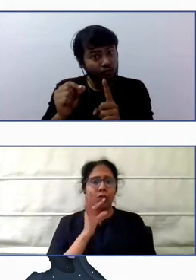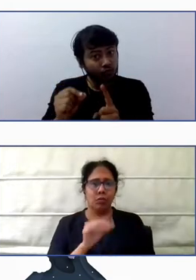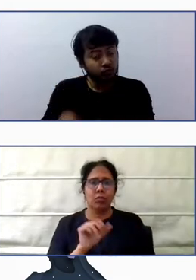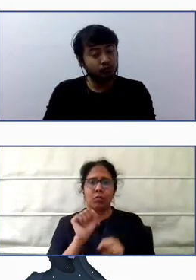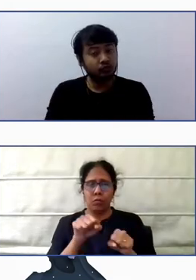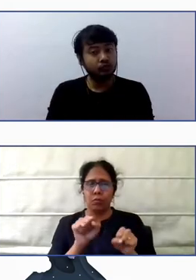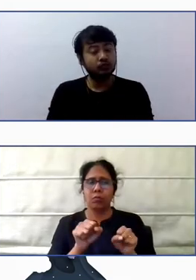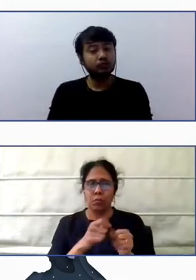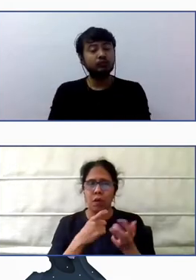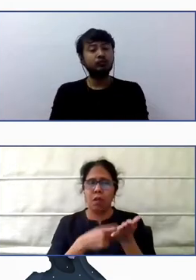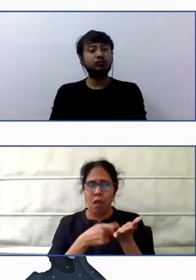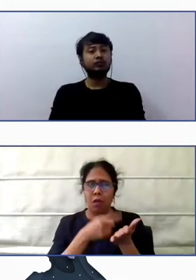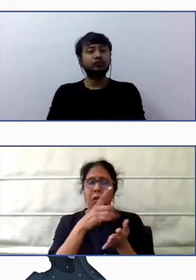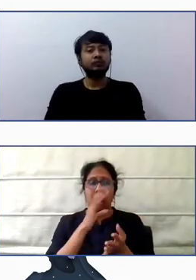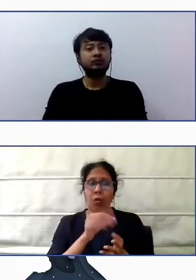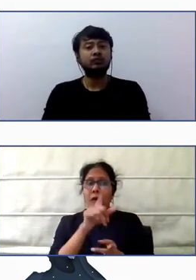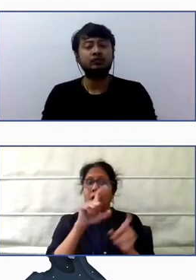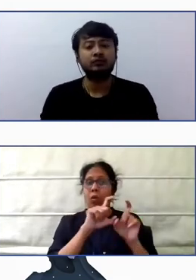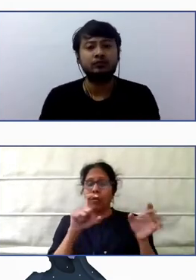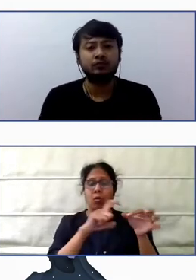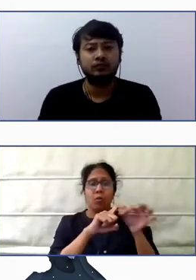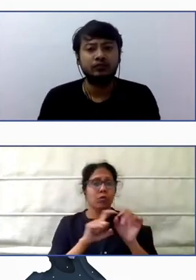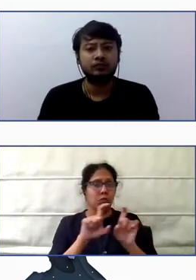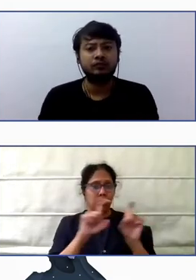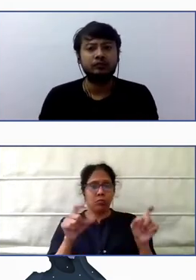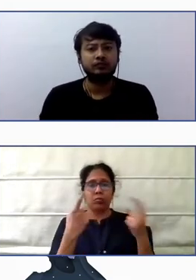that's a very valid question. In fact,